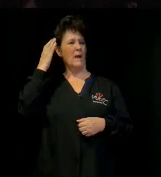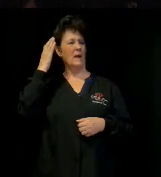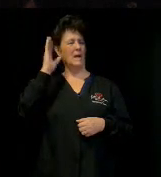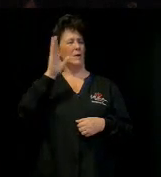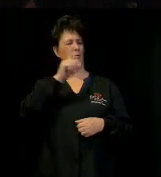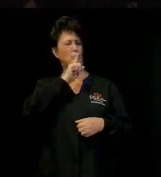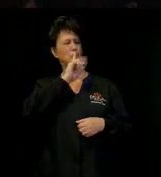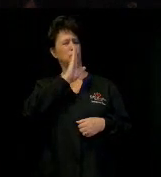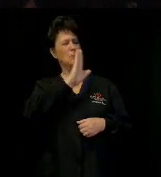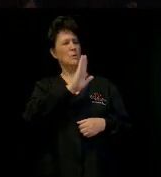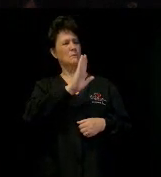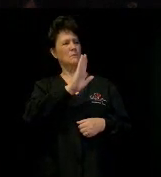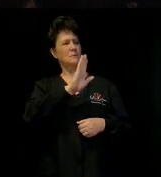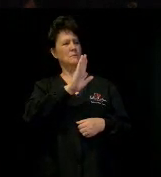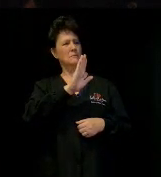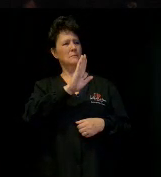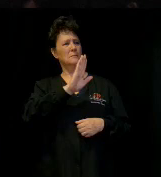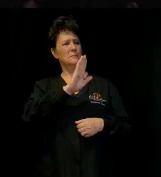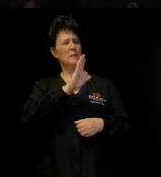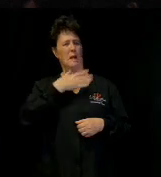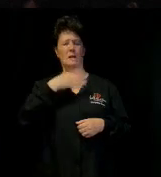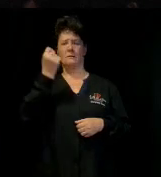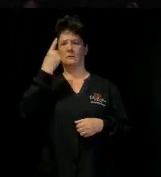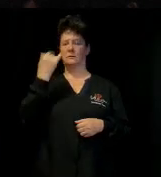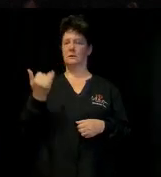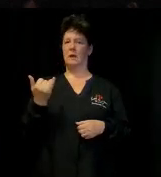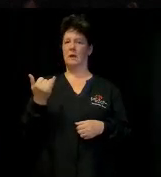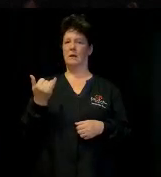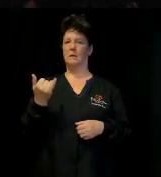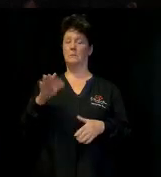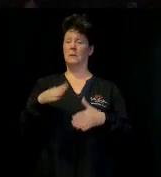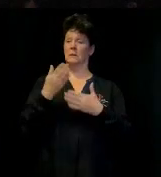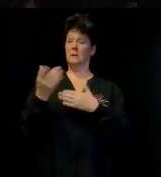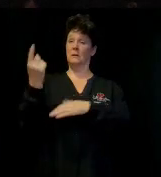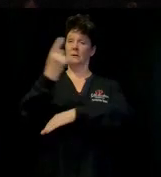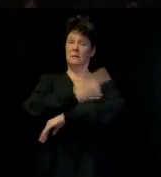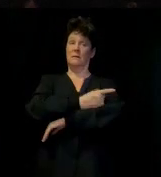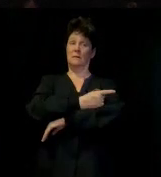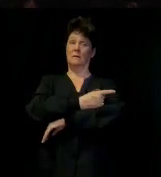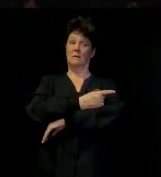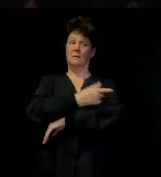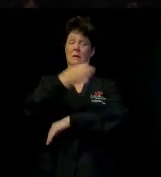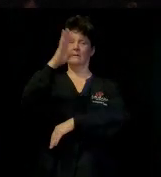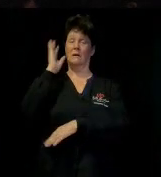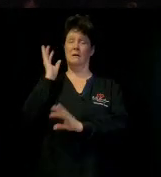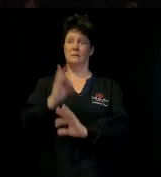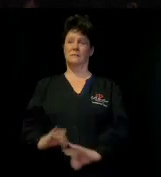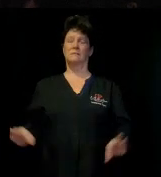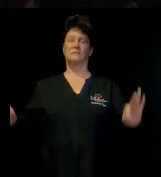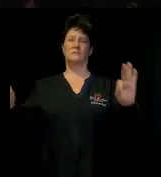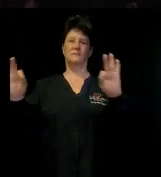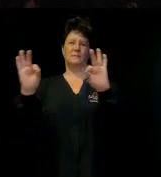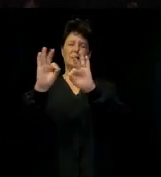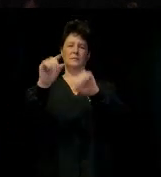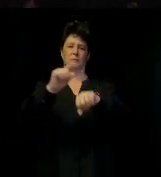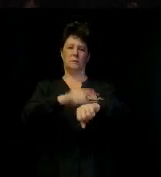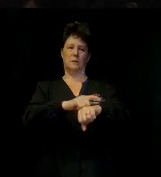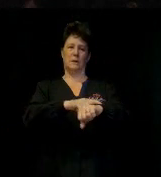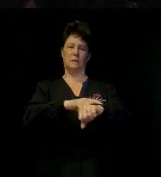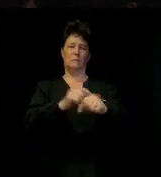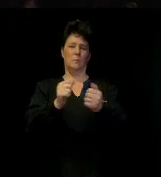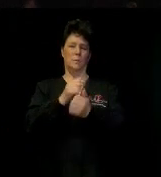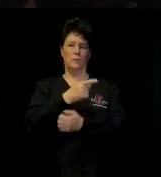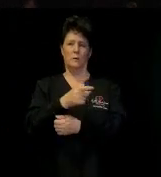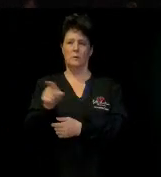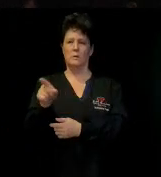minutes? I get it now. But at the end of the day, God values these moments with you.